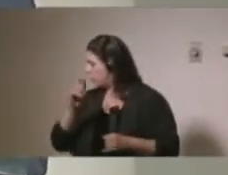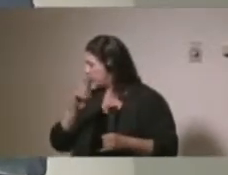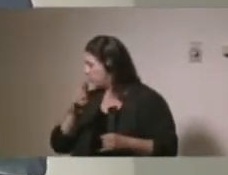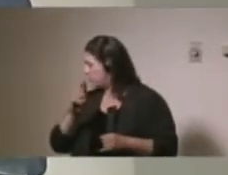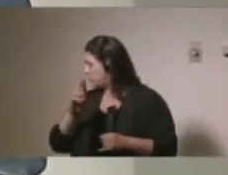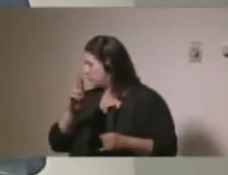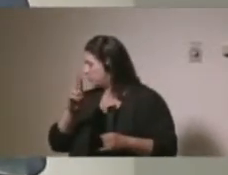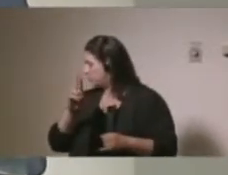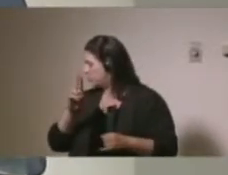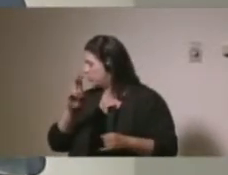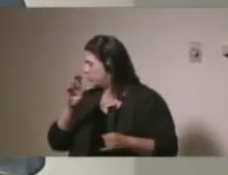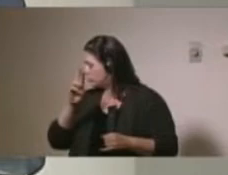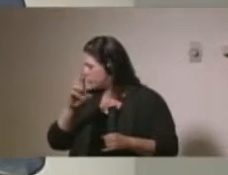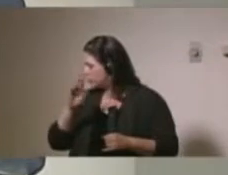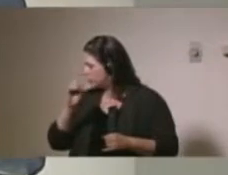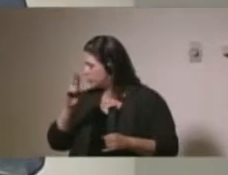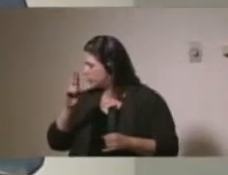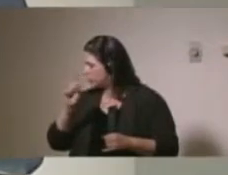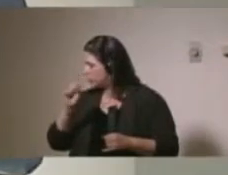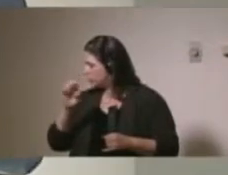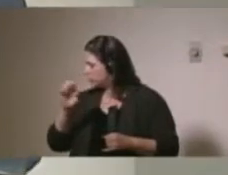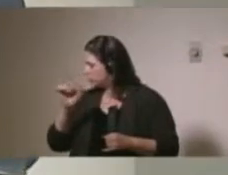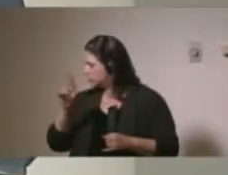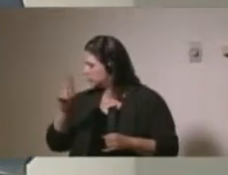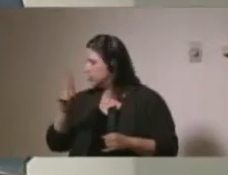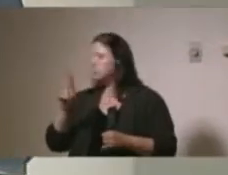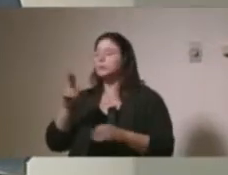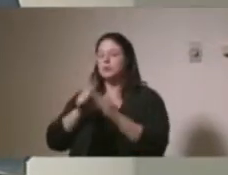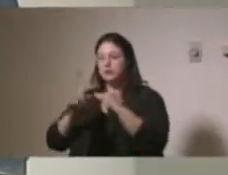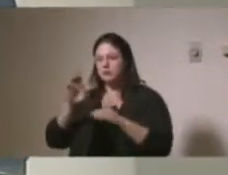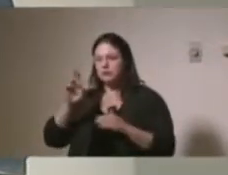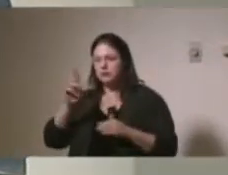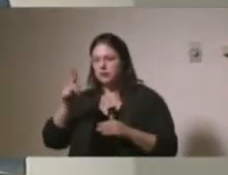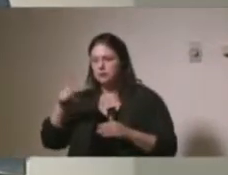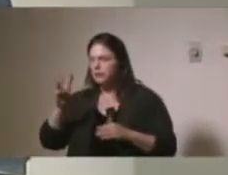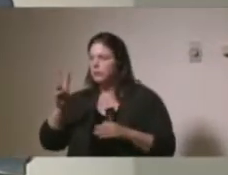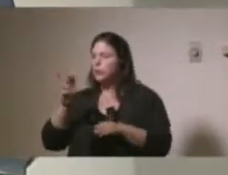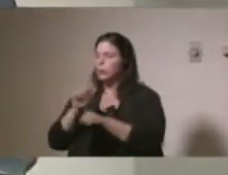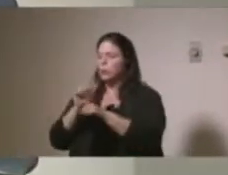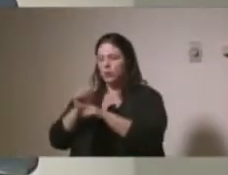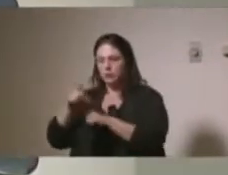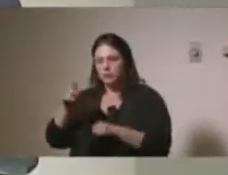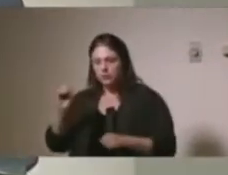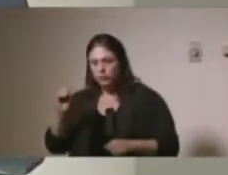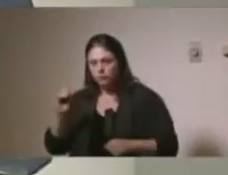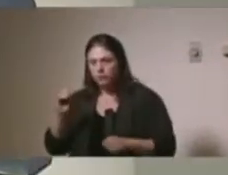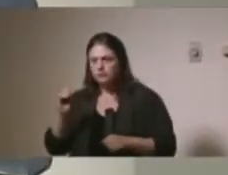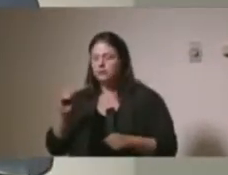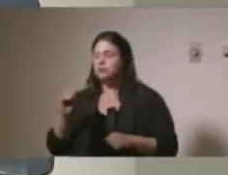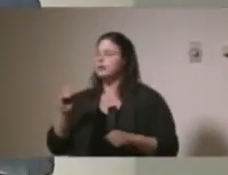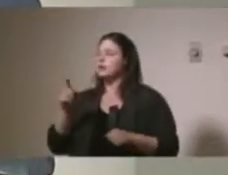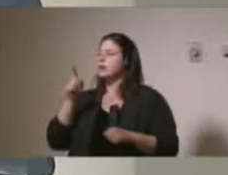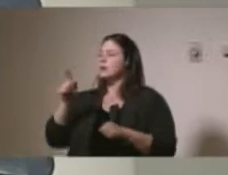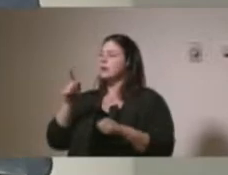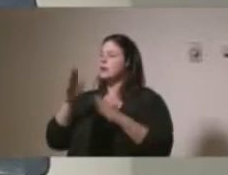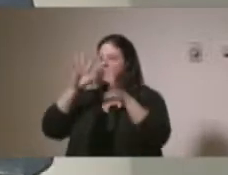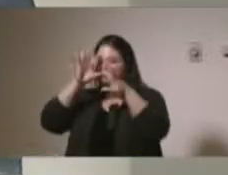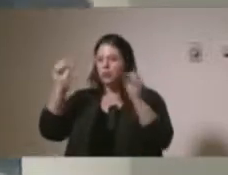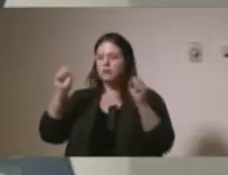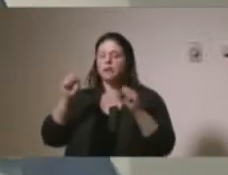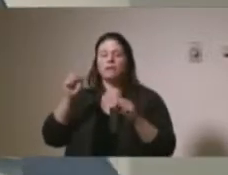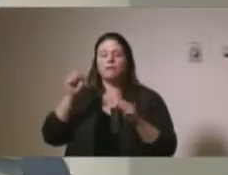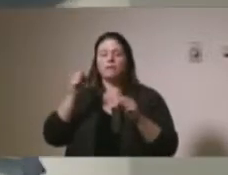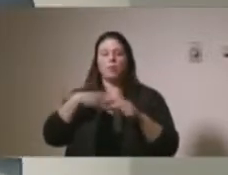he's a CUPW member. He's a worker at Canada Post. He is the president of the White Horse